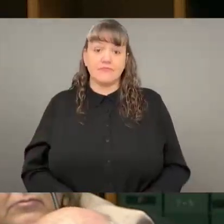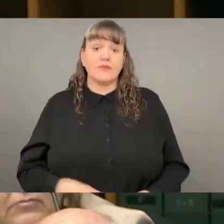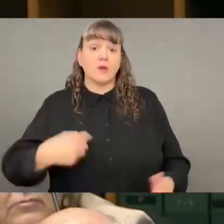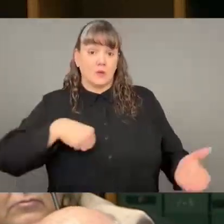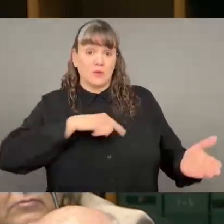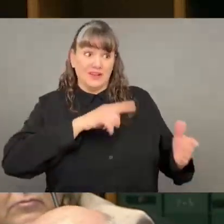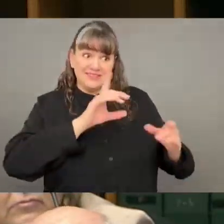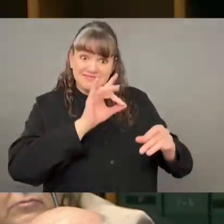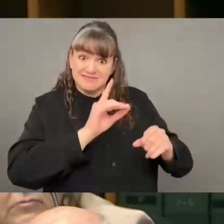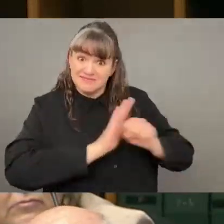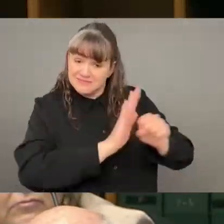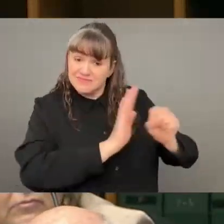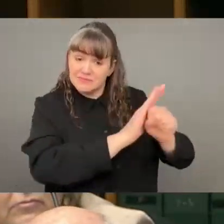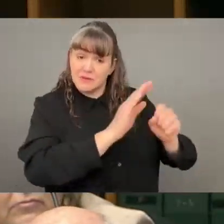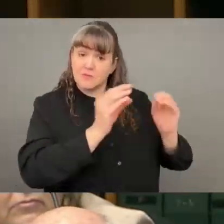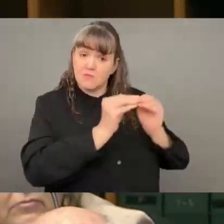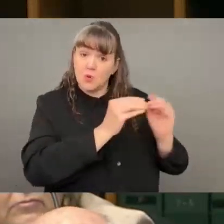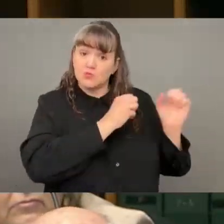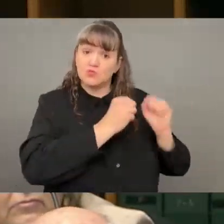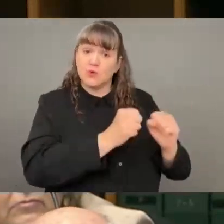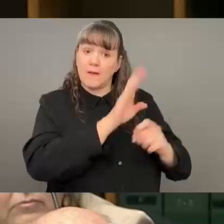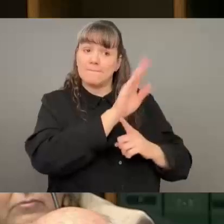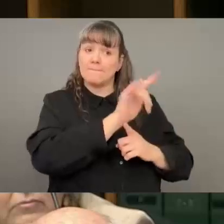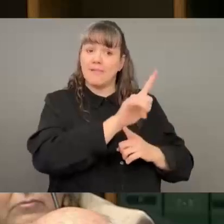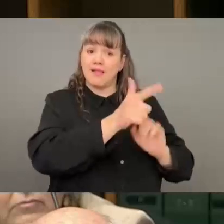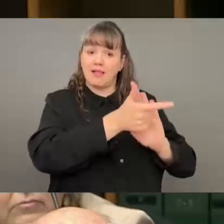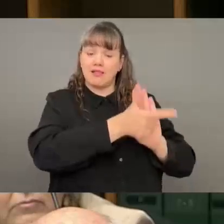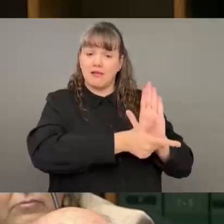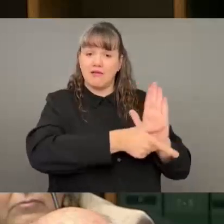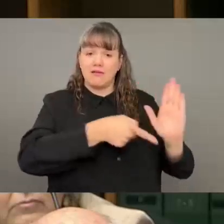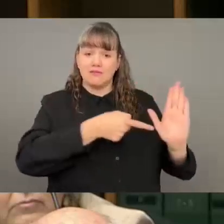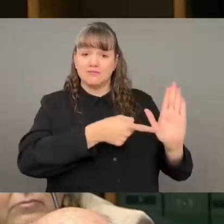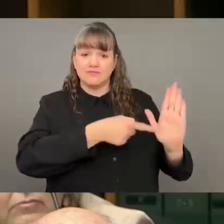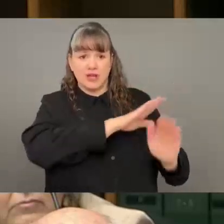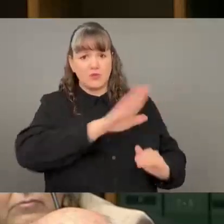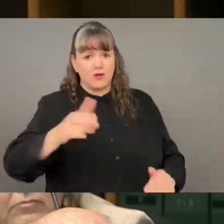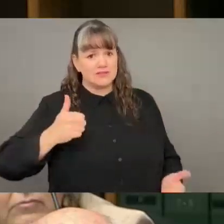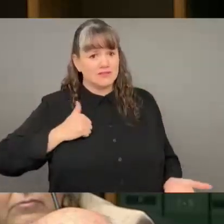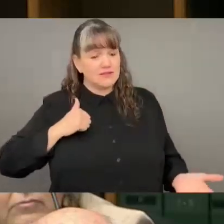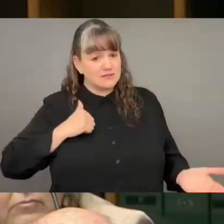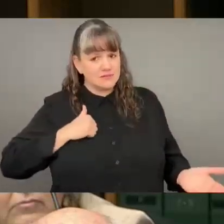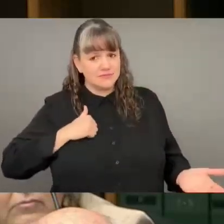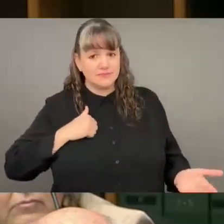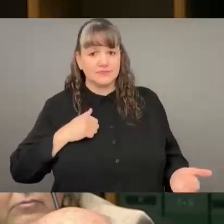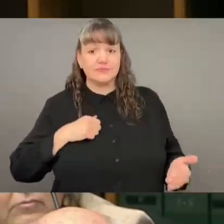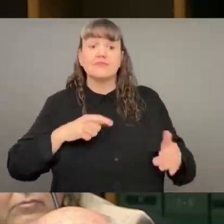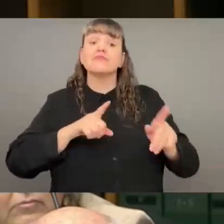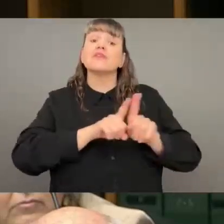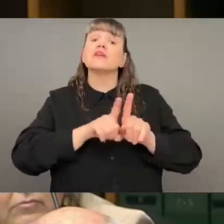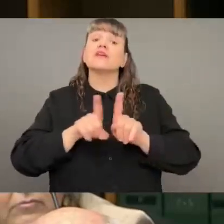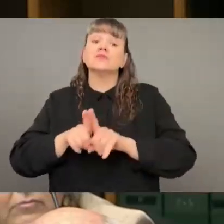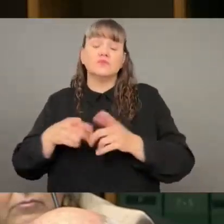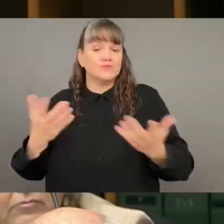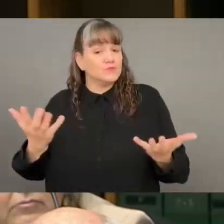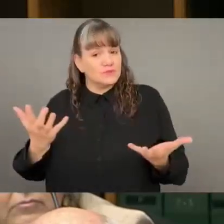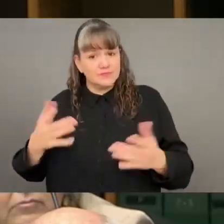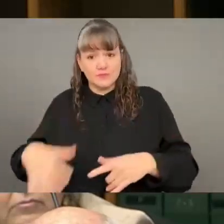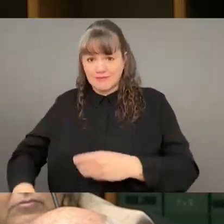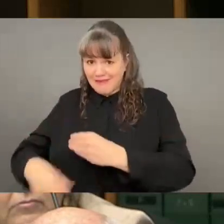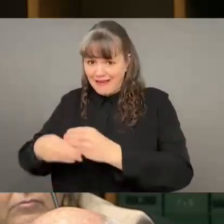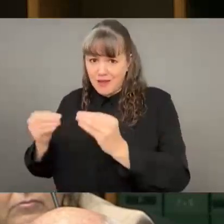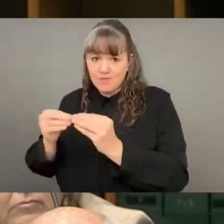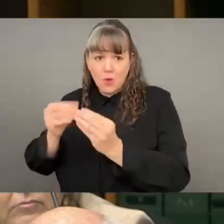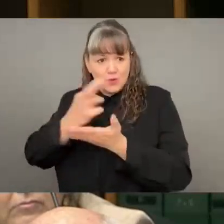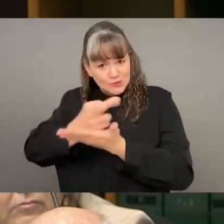code changes. We're going to keep at that advocacy. We've also put direct resources on the ground. And that means the repeat violent offender program